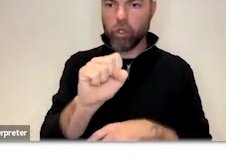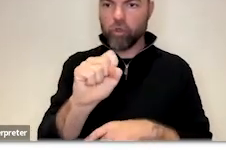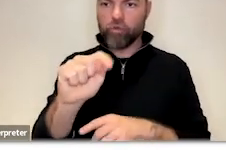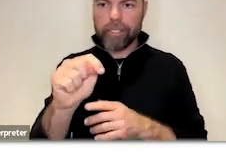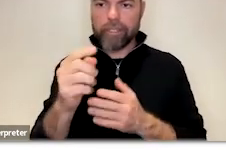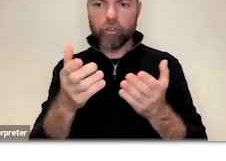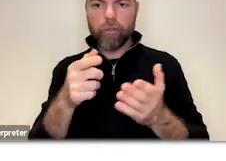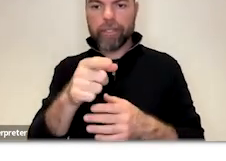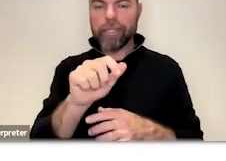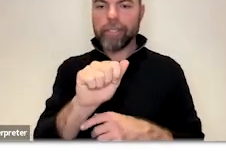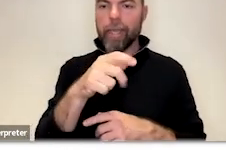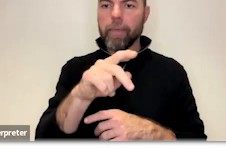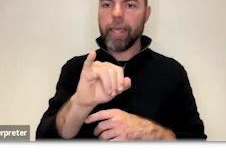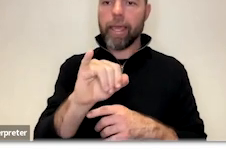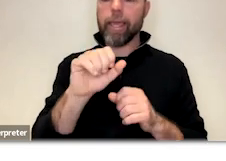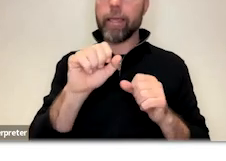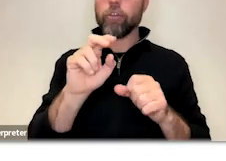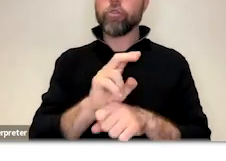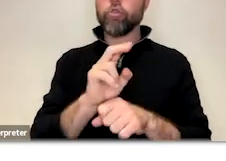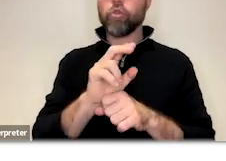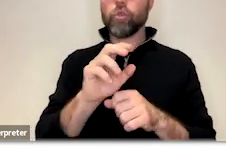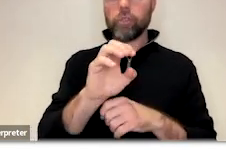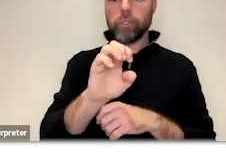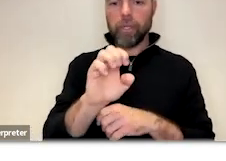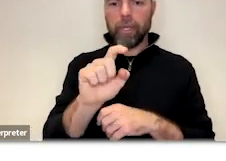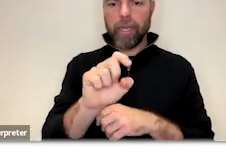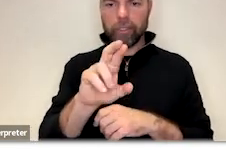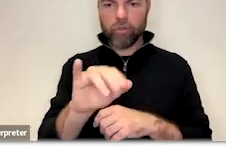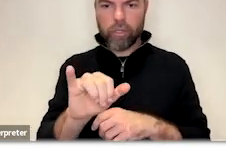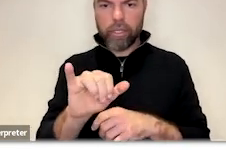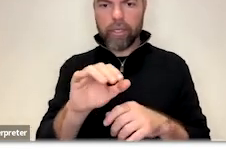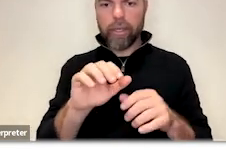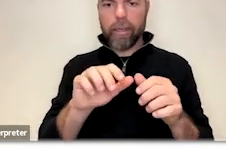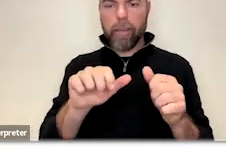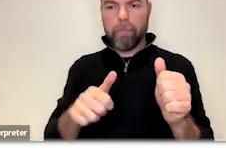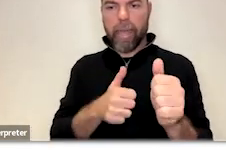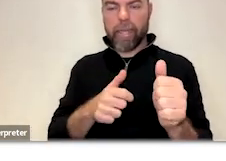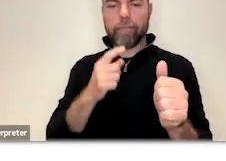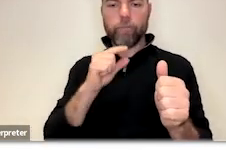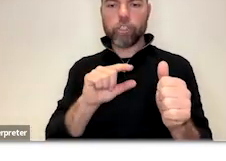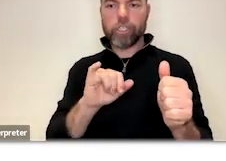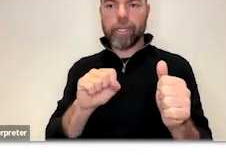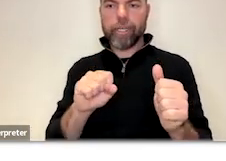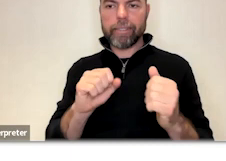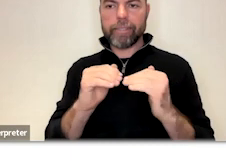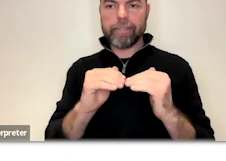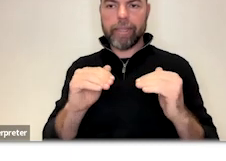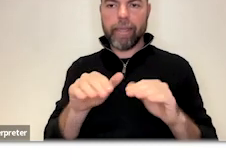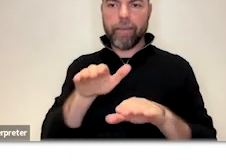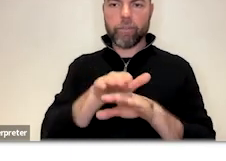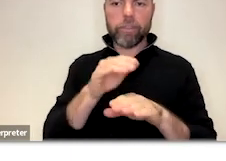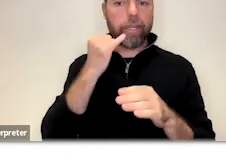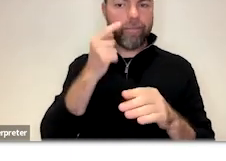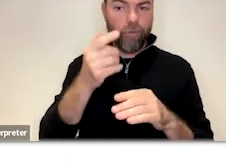is an API that is using an Esri-based backend for GIS layers. If you're familiar